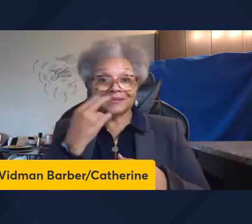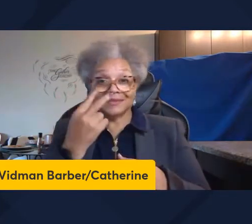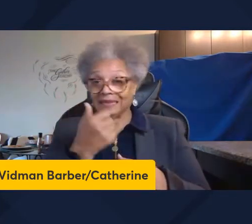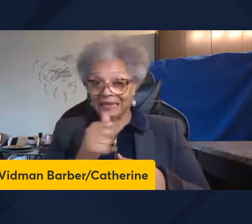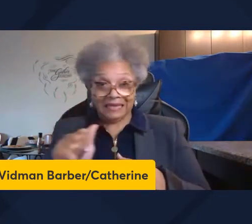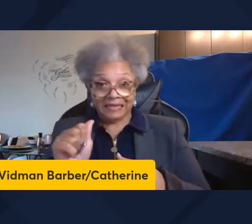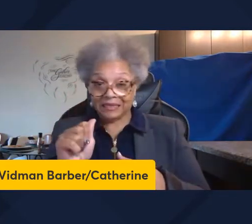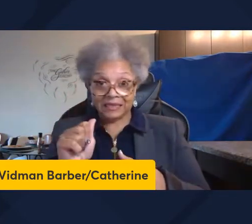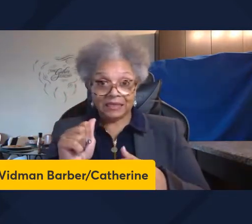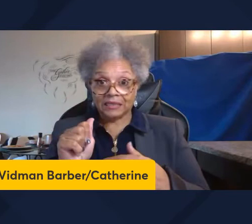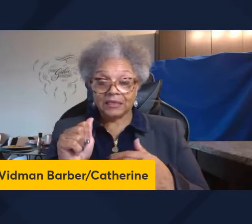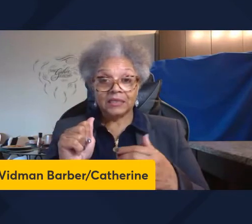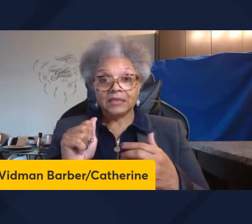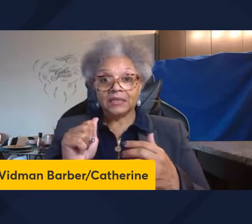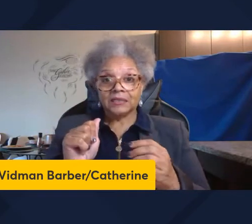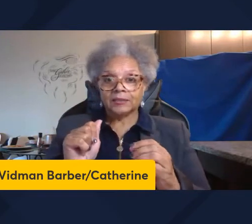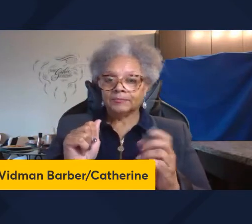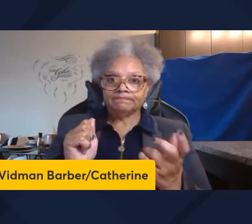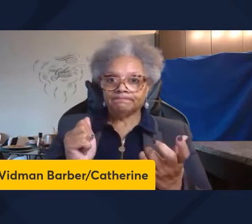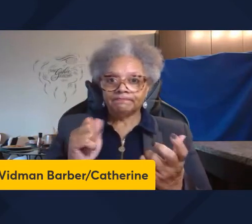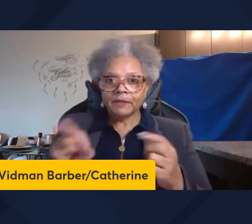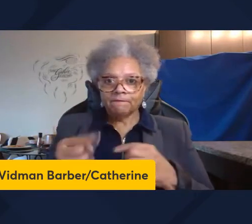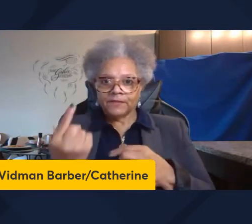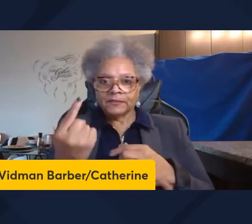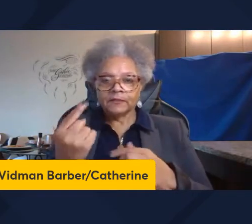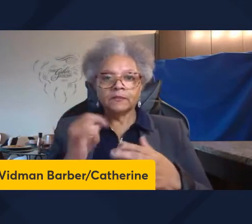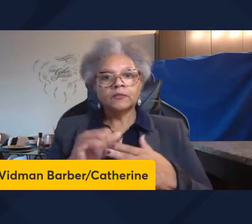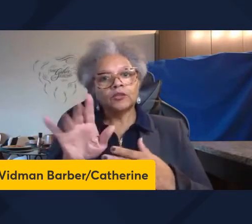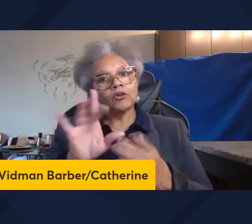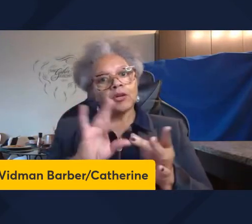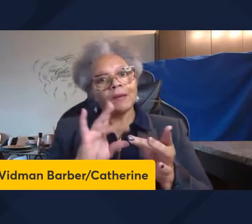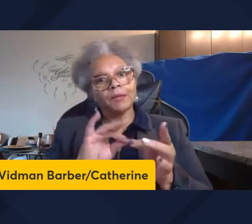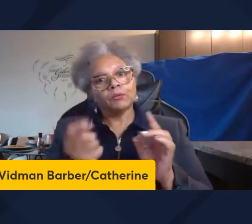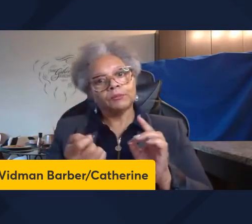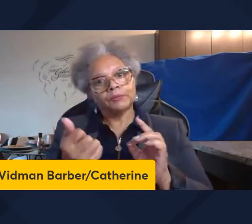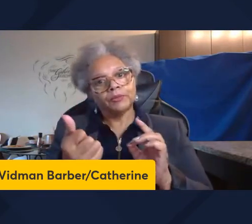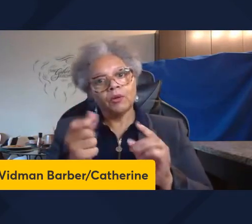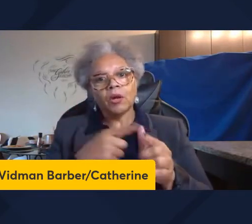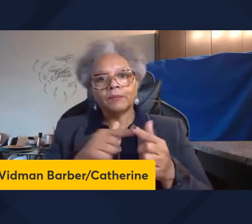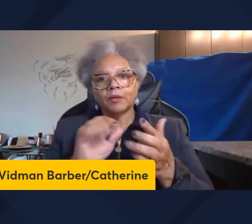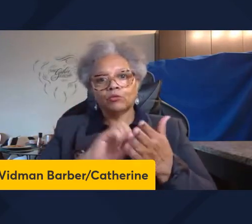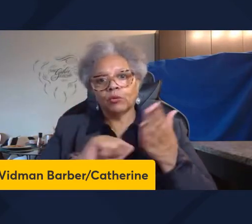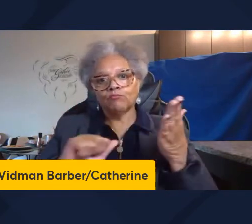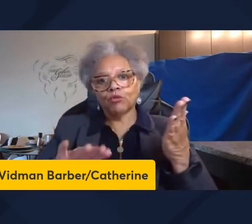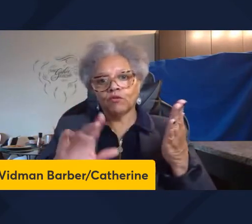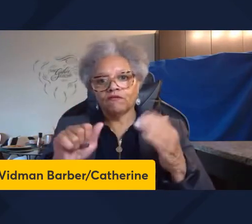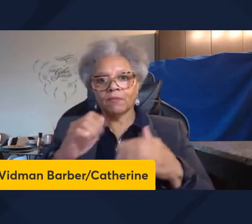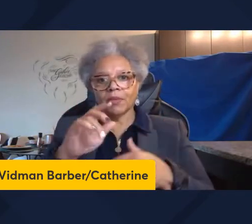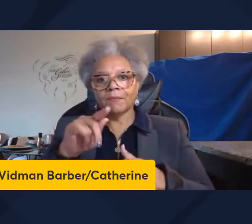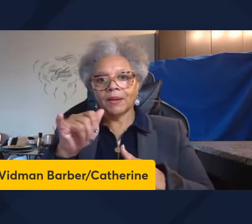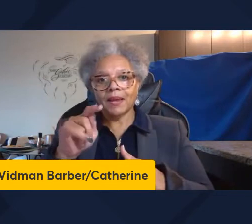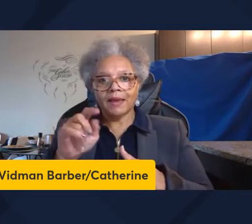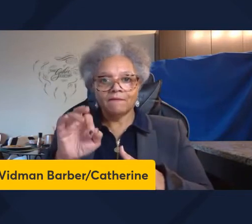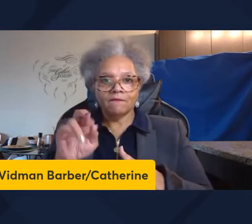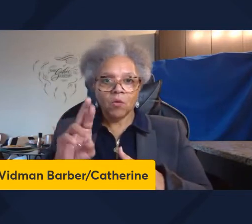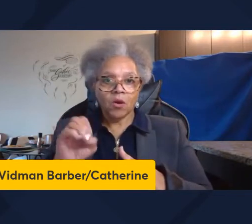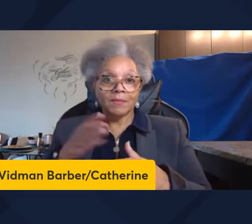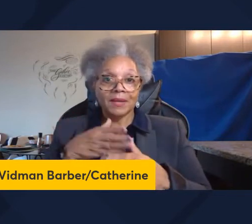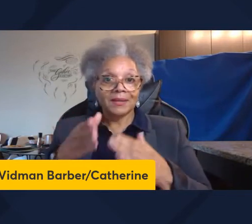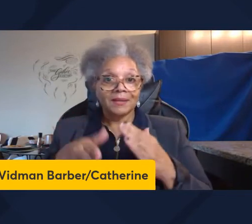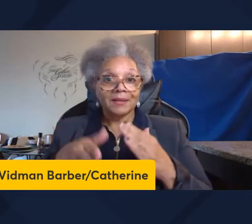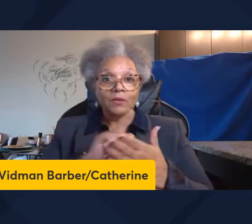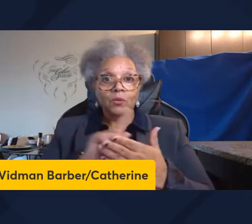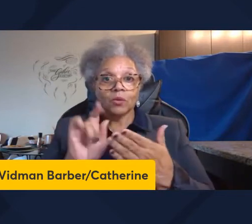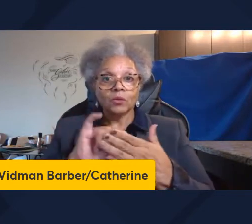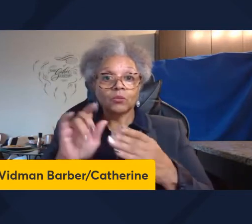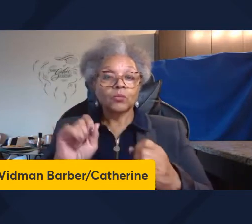will be deleted immediately and you will be removed from the platform. After the conclusion of the week, recorded videos will be posted